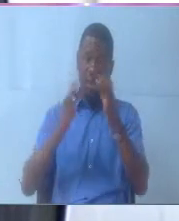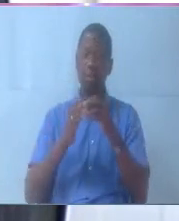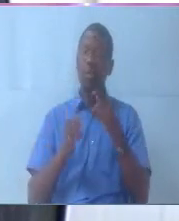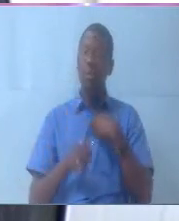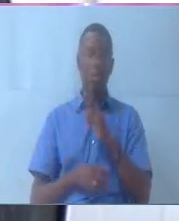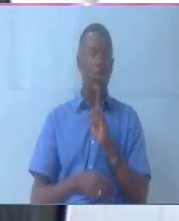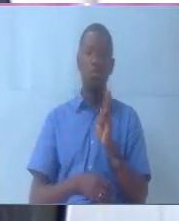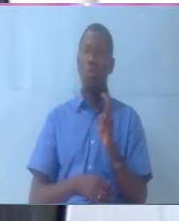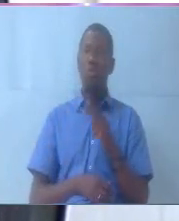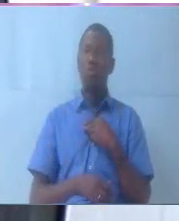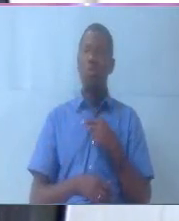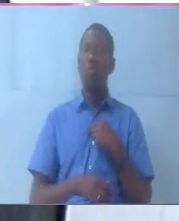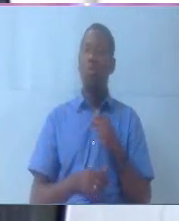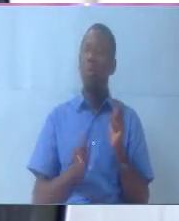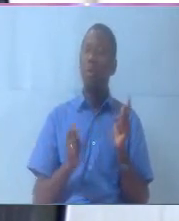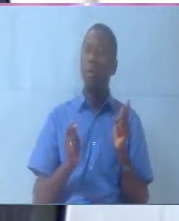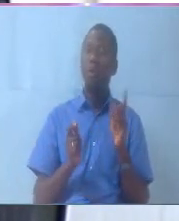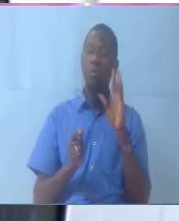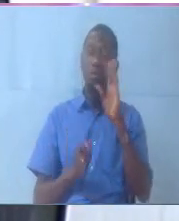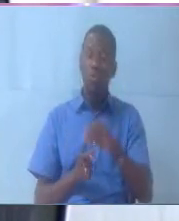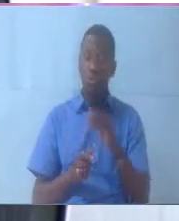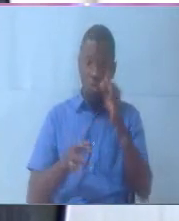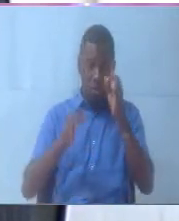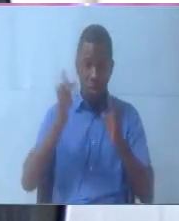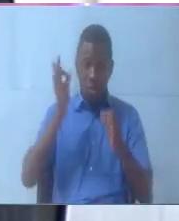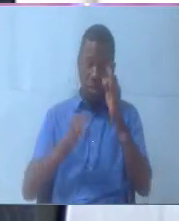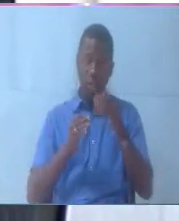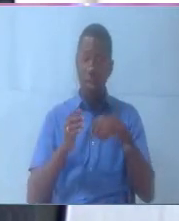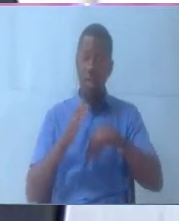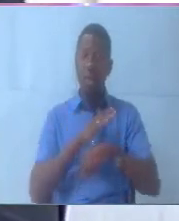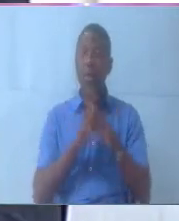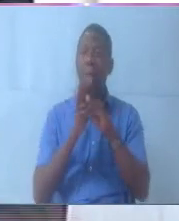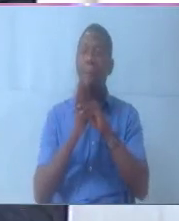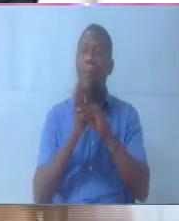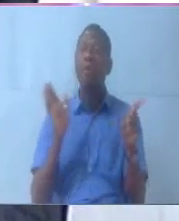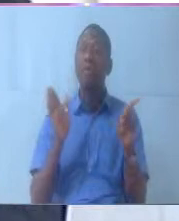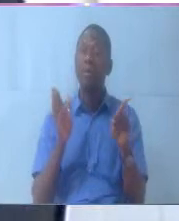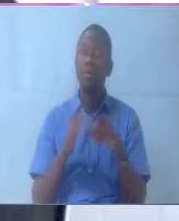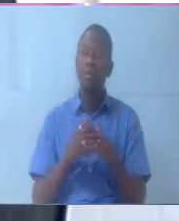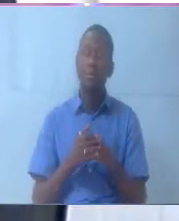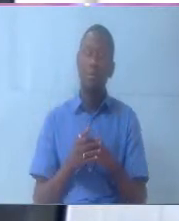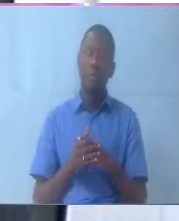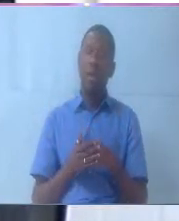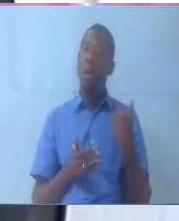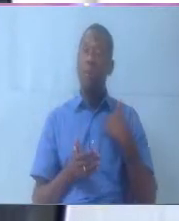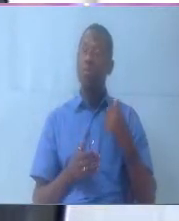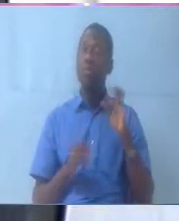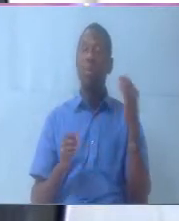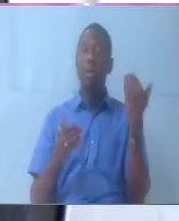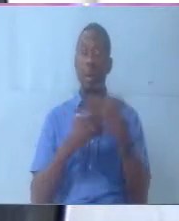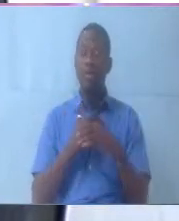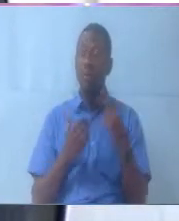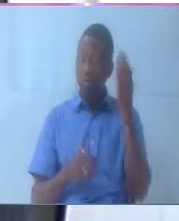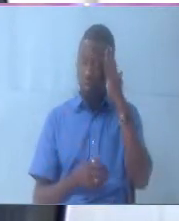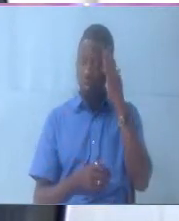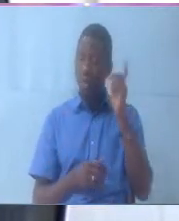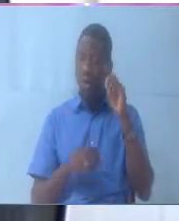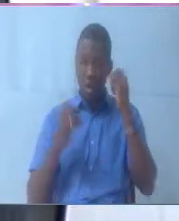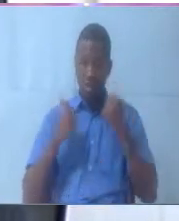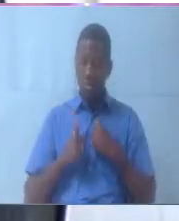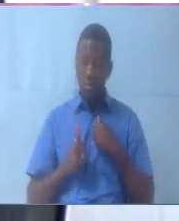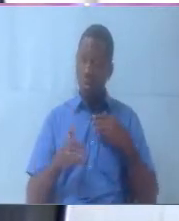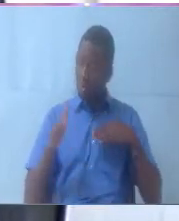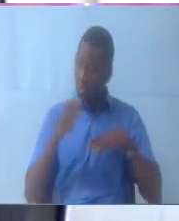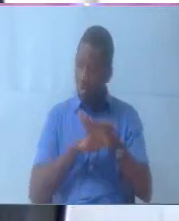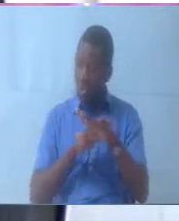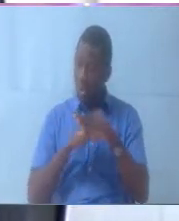mbakela kullo Public kito. should not be aware of it. Jama manya na bola nyin kalama. But it should not, we just go in and we come out. Motalo na menketa mbedunna lembe menkela